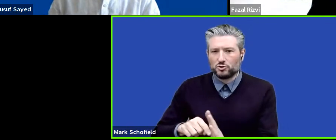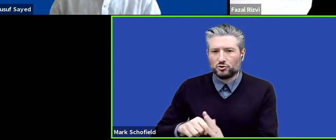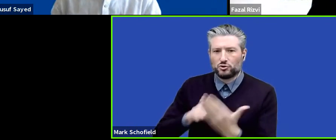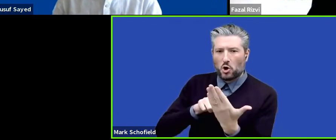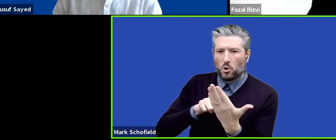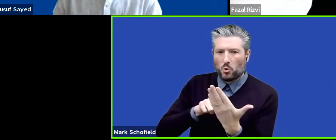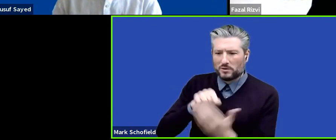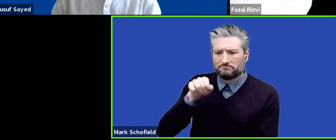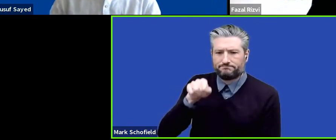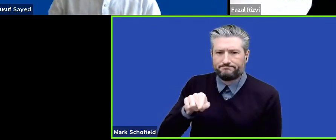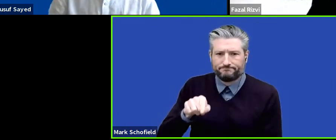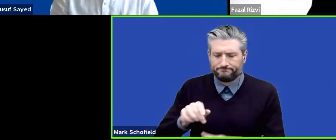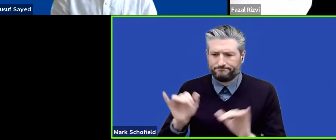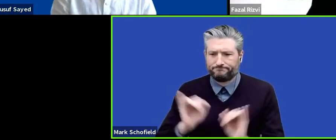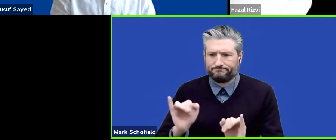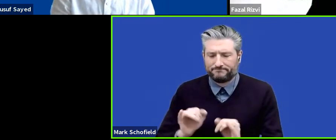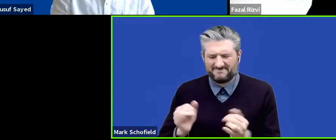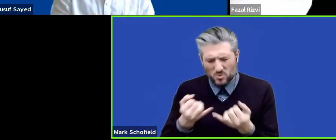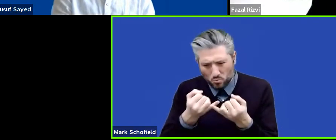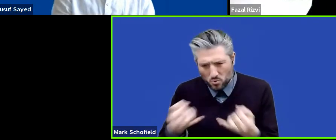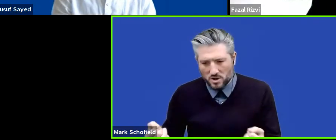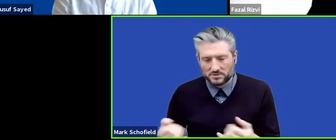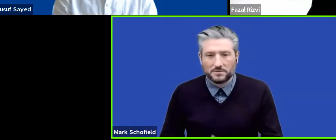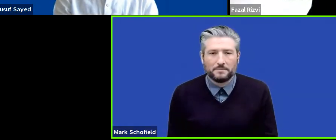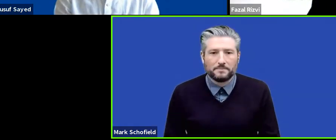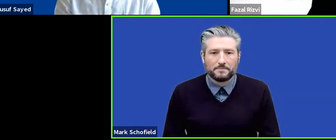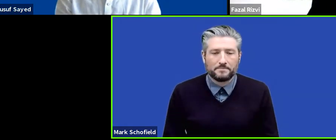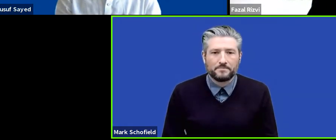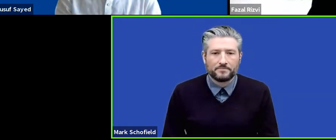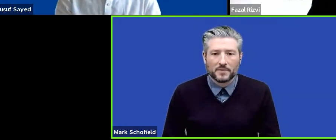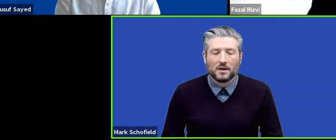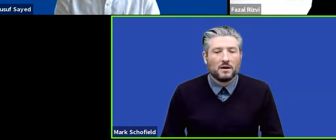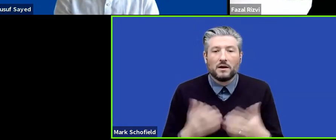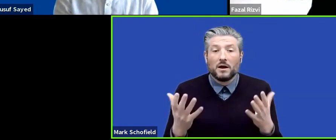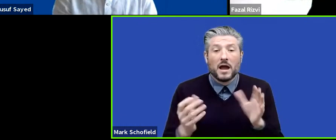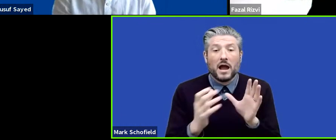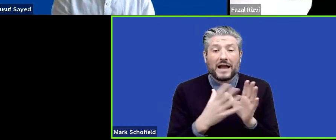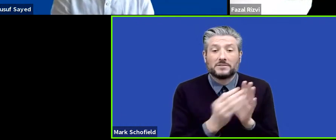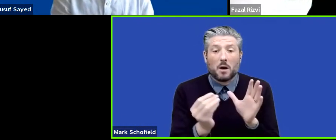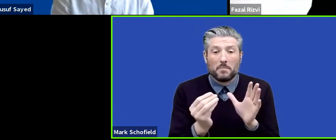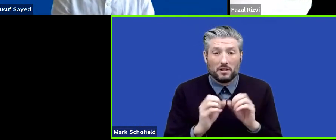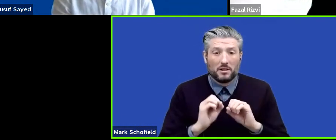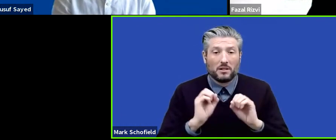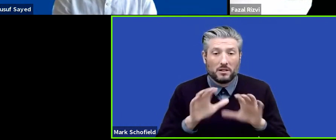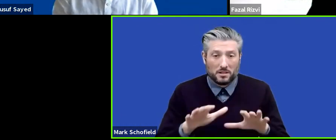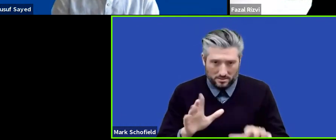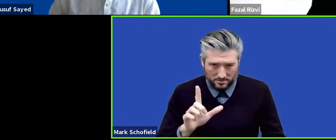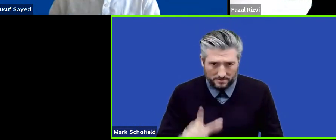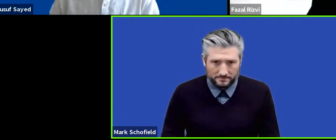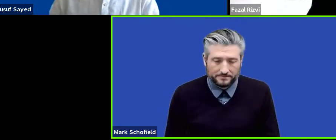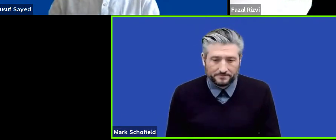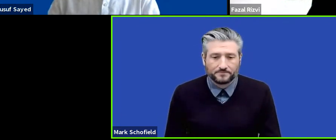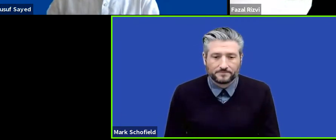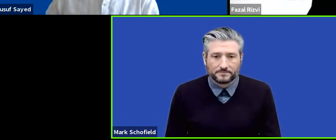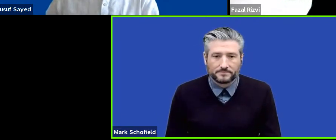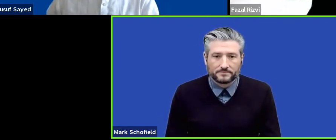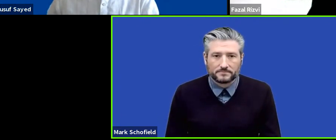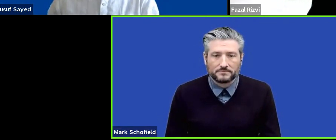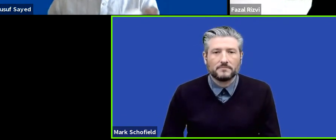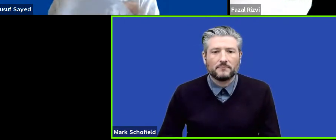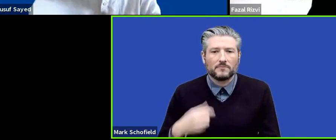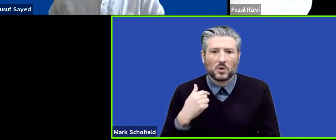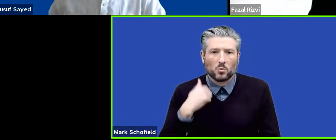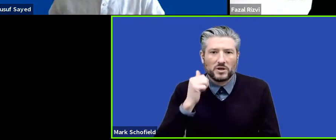it exacerbates them. For example, we do know that at least